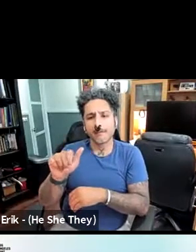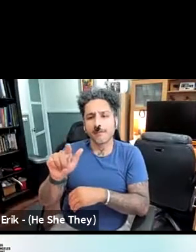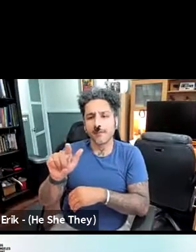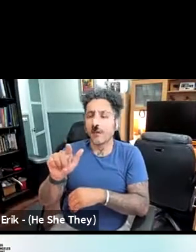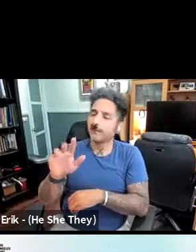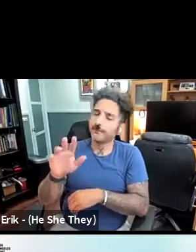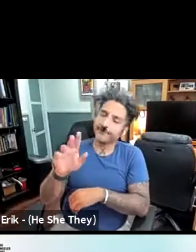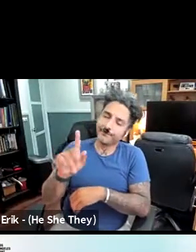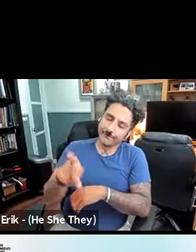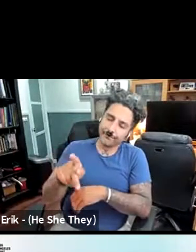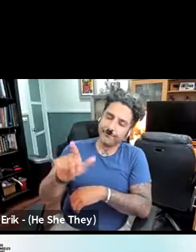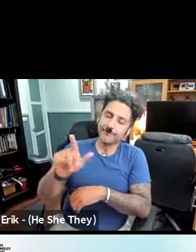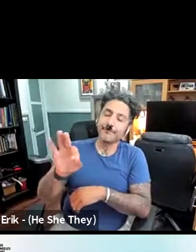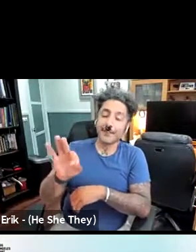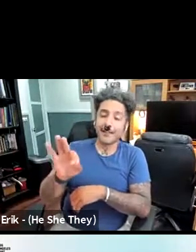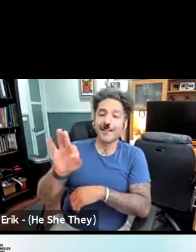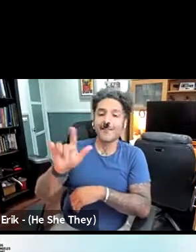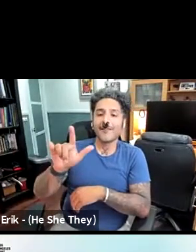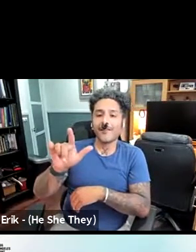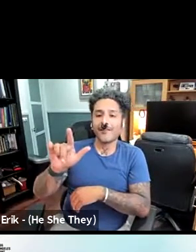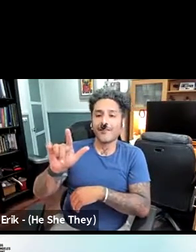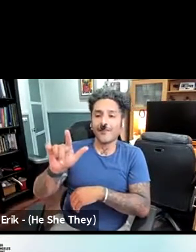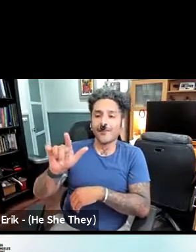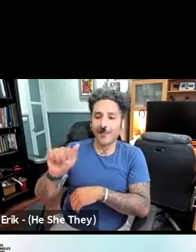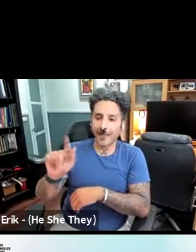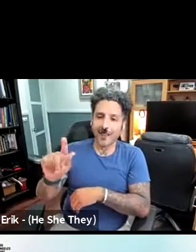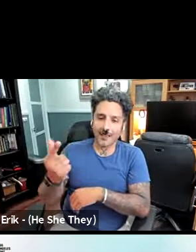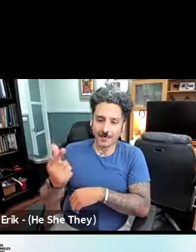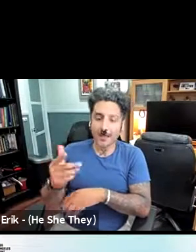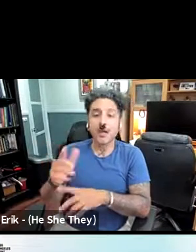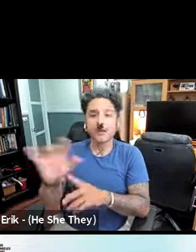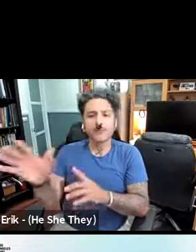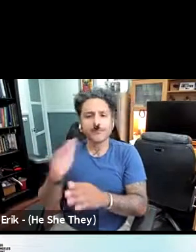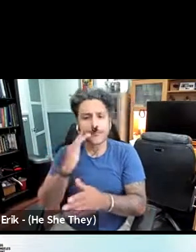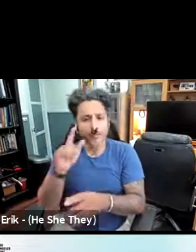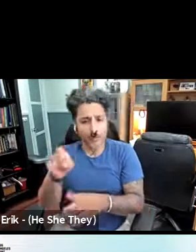way if you need more help.